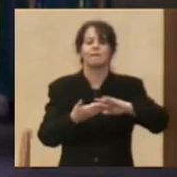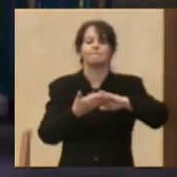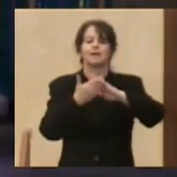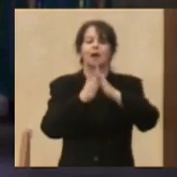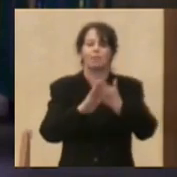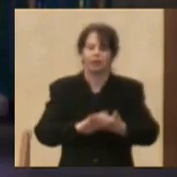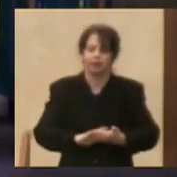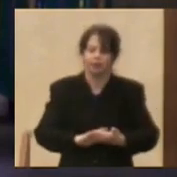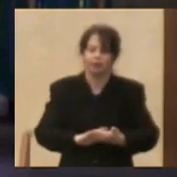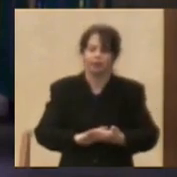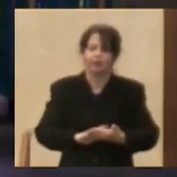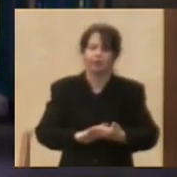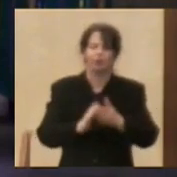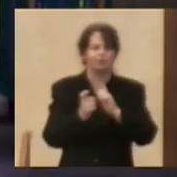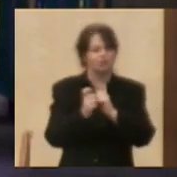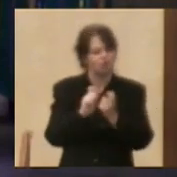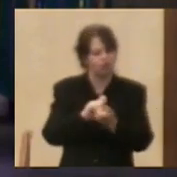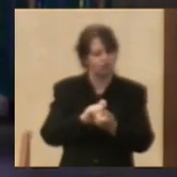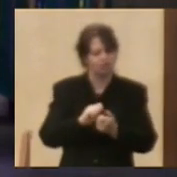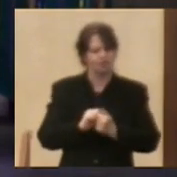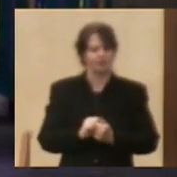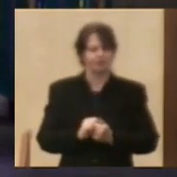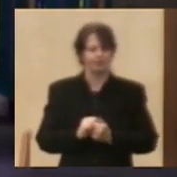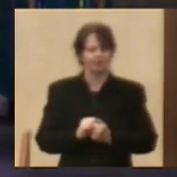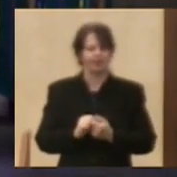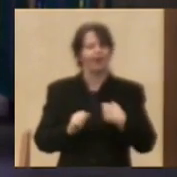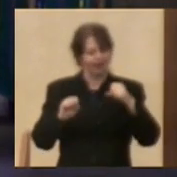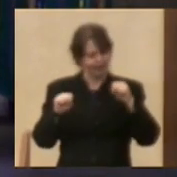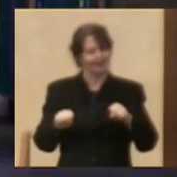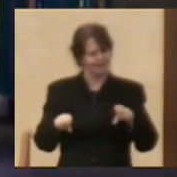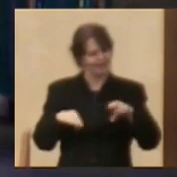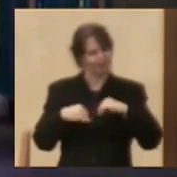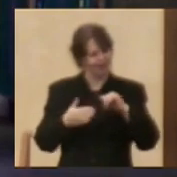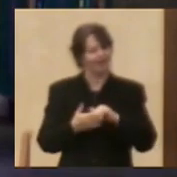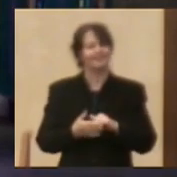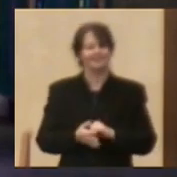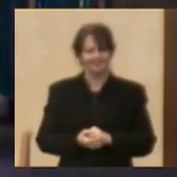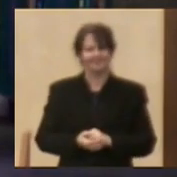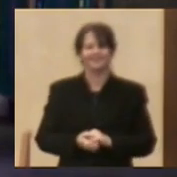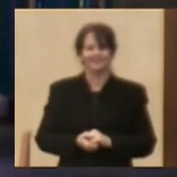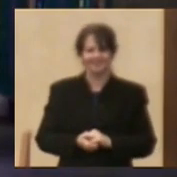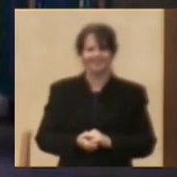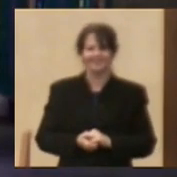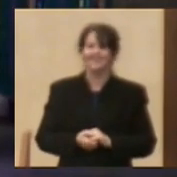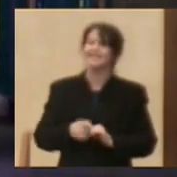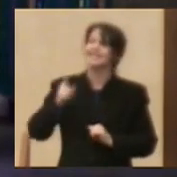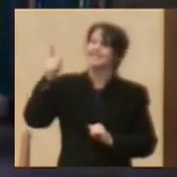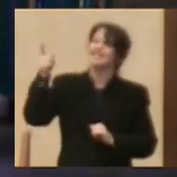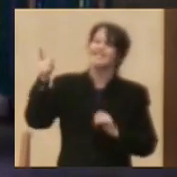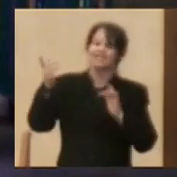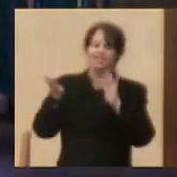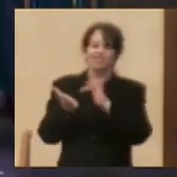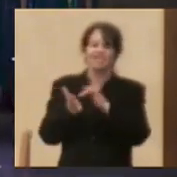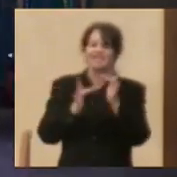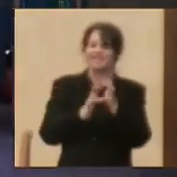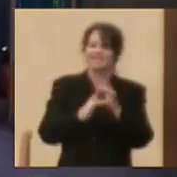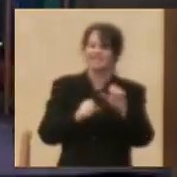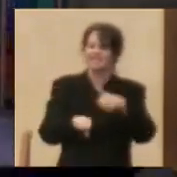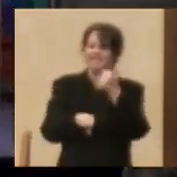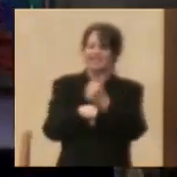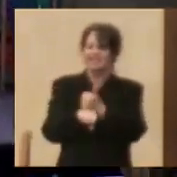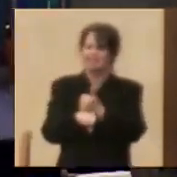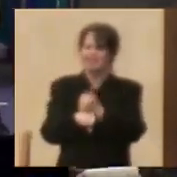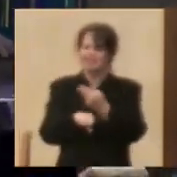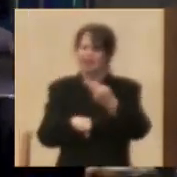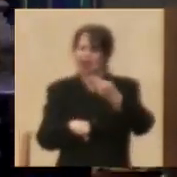Yeah, I think I can live into that. Jesus sets up all these high expectations